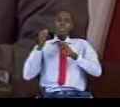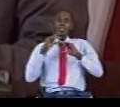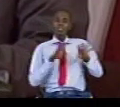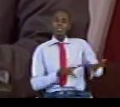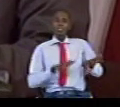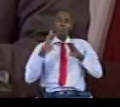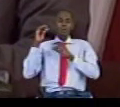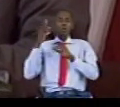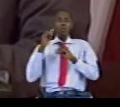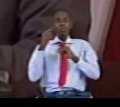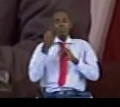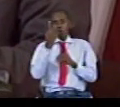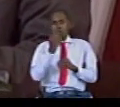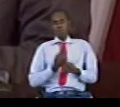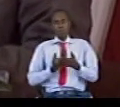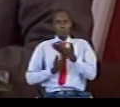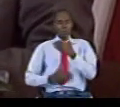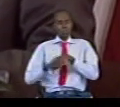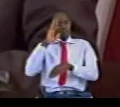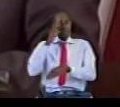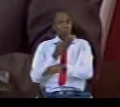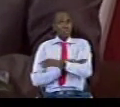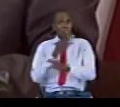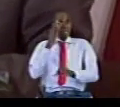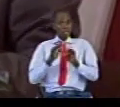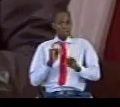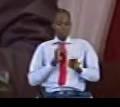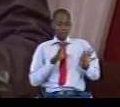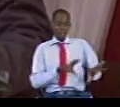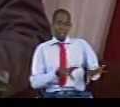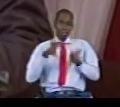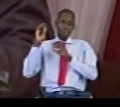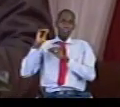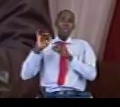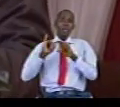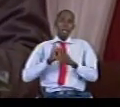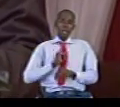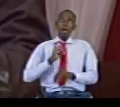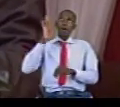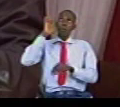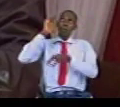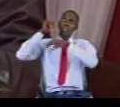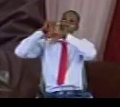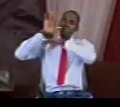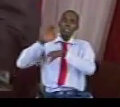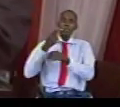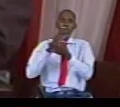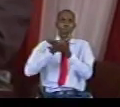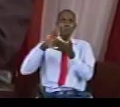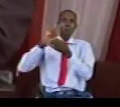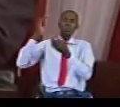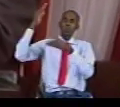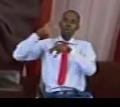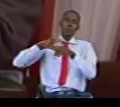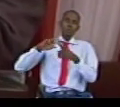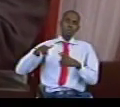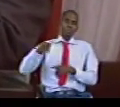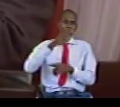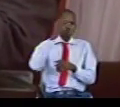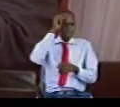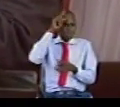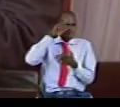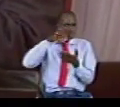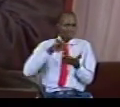begotten Son, "if I depart, I will send him unto you." You understand the implication of that? He is in